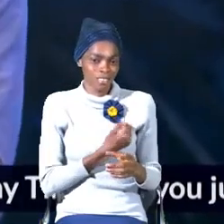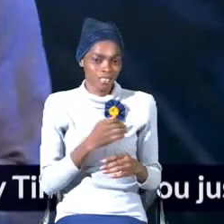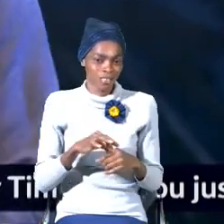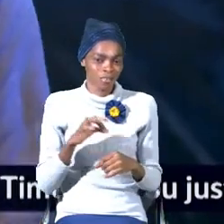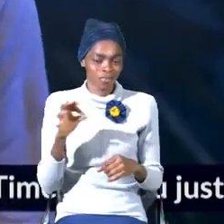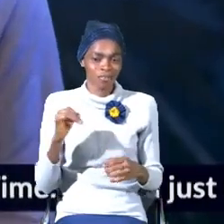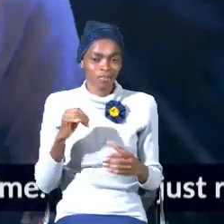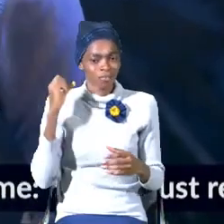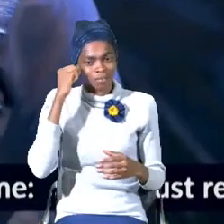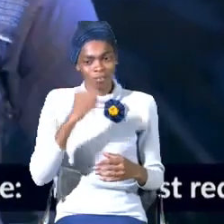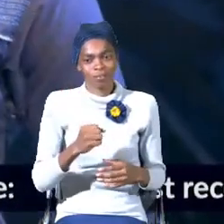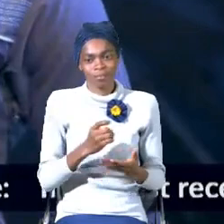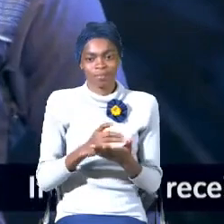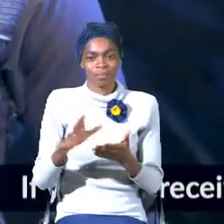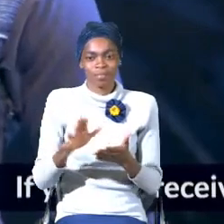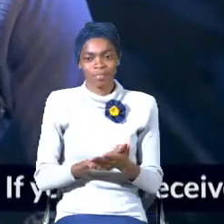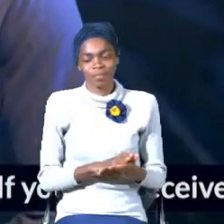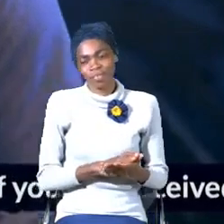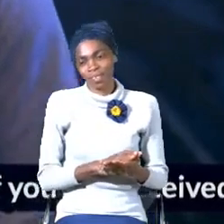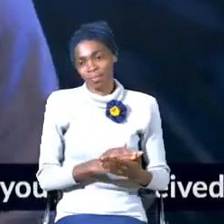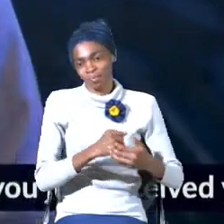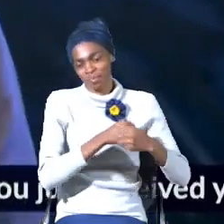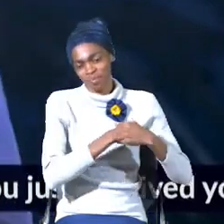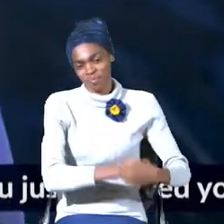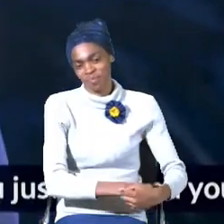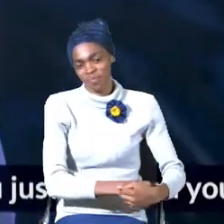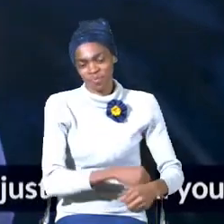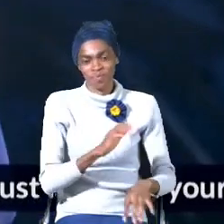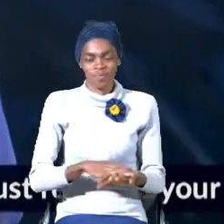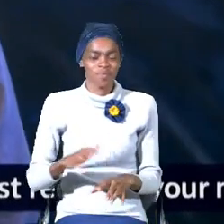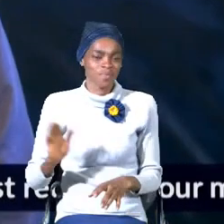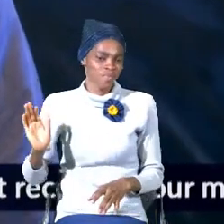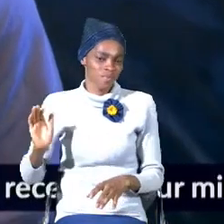protection, guidance upon my soul. About